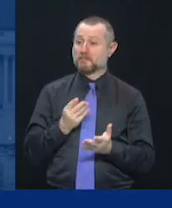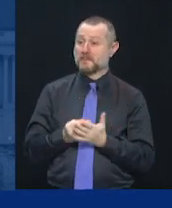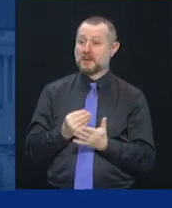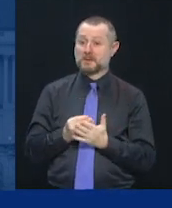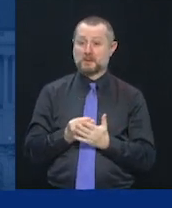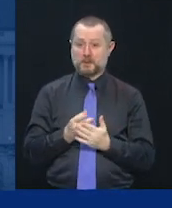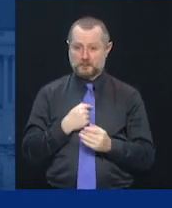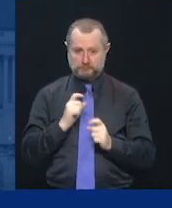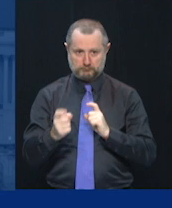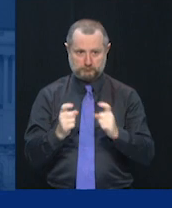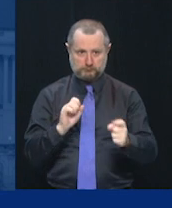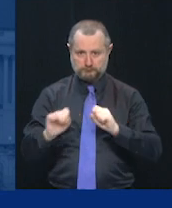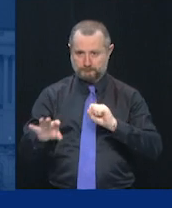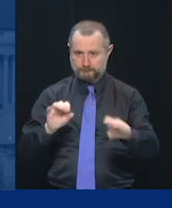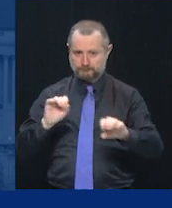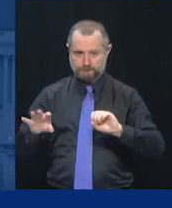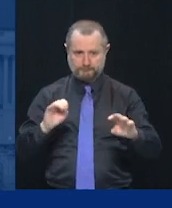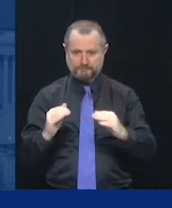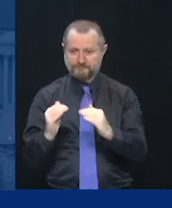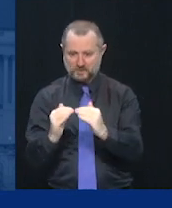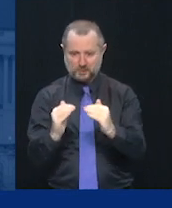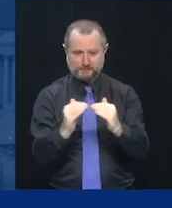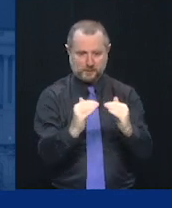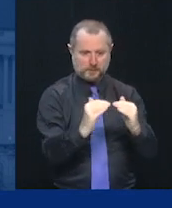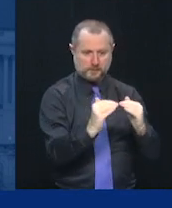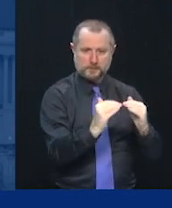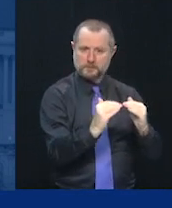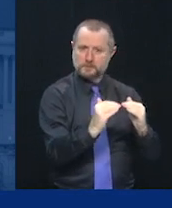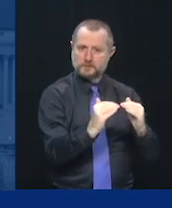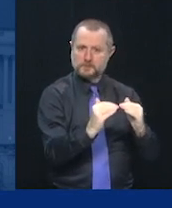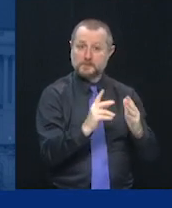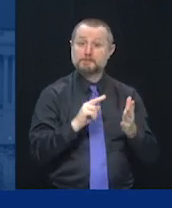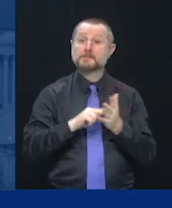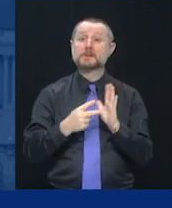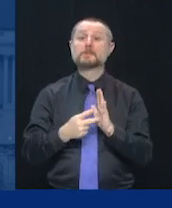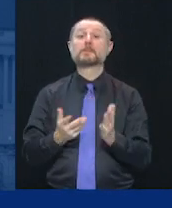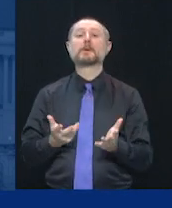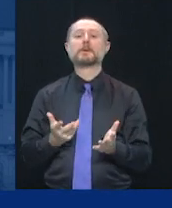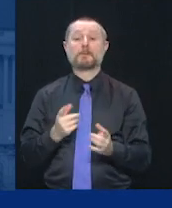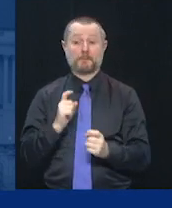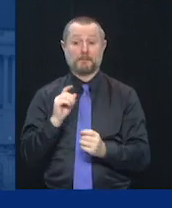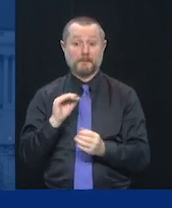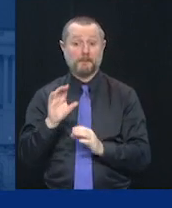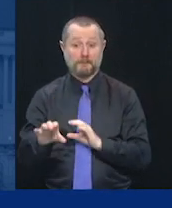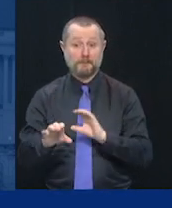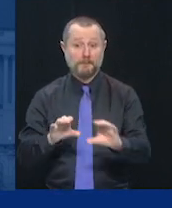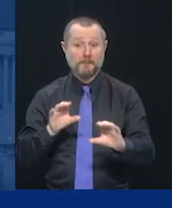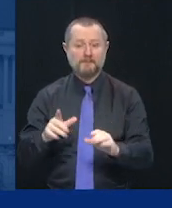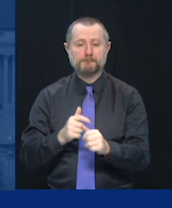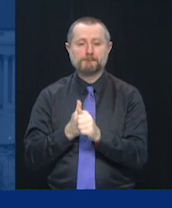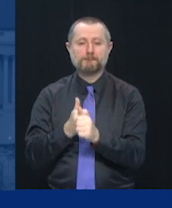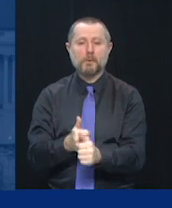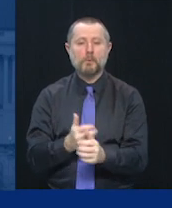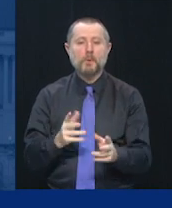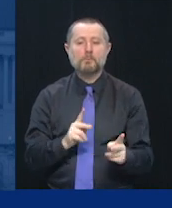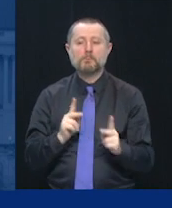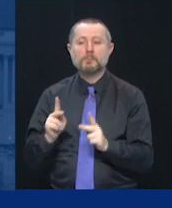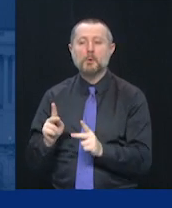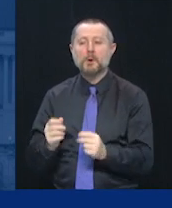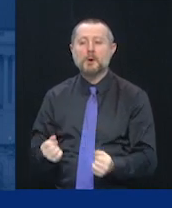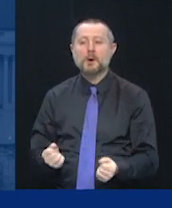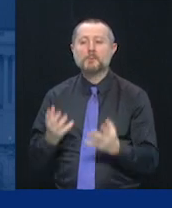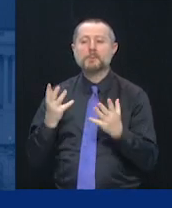funds. And fair is to distribute the COVID relief funds proportionate to the damage